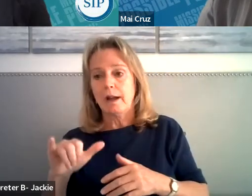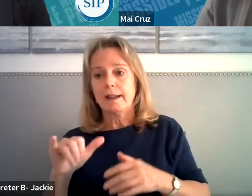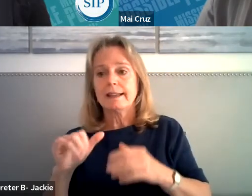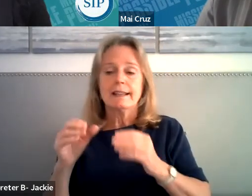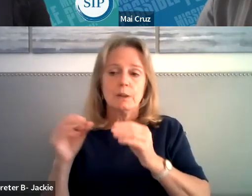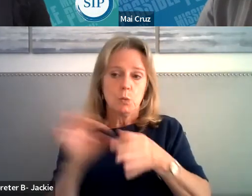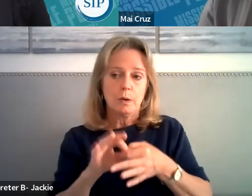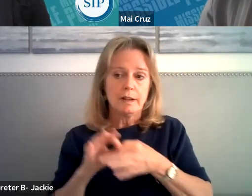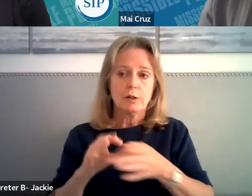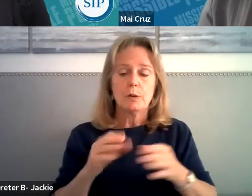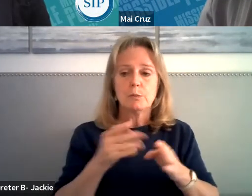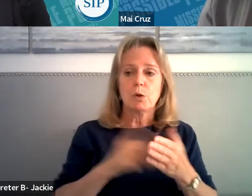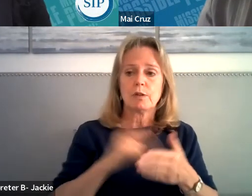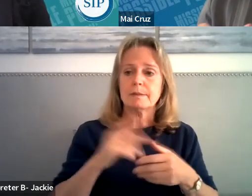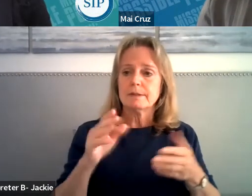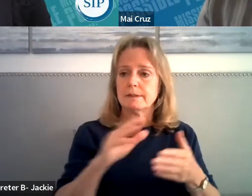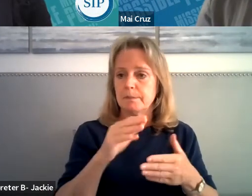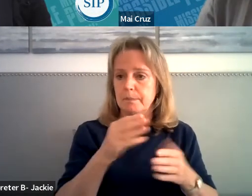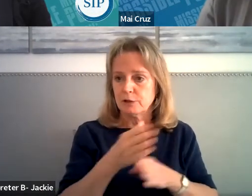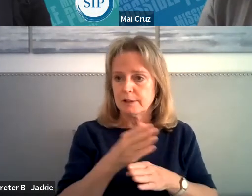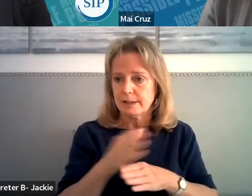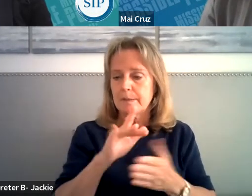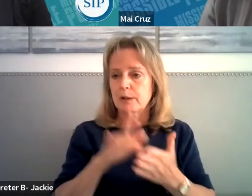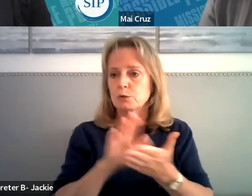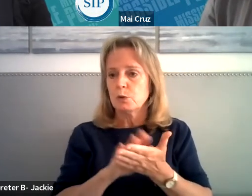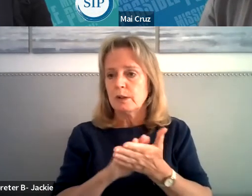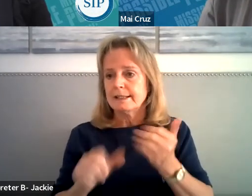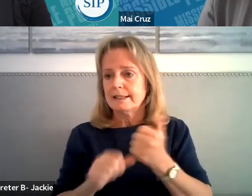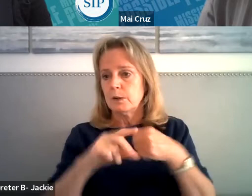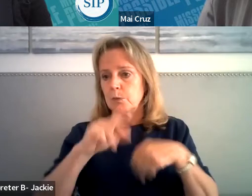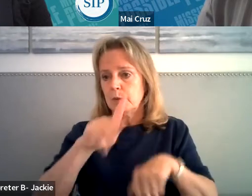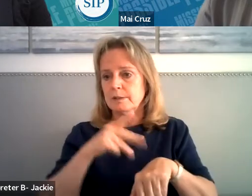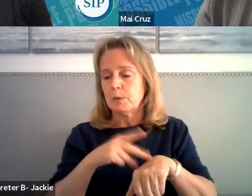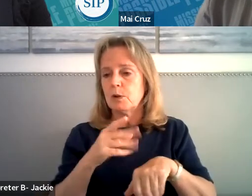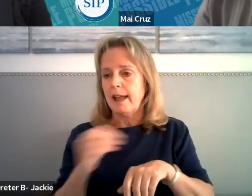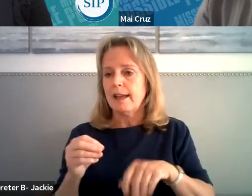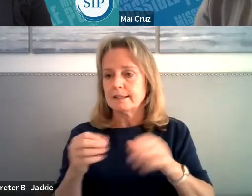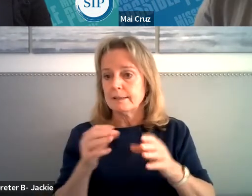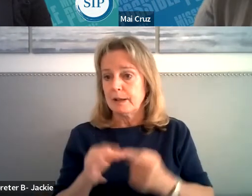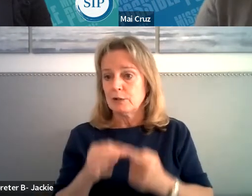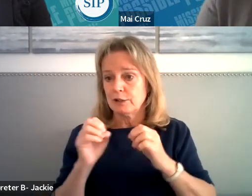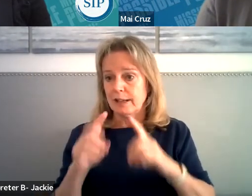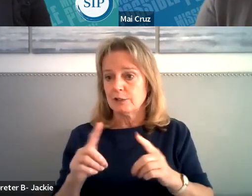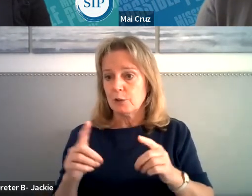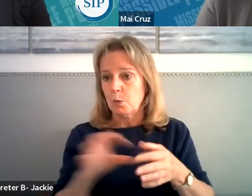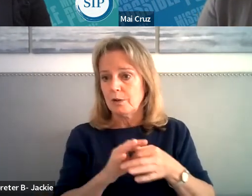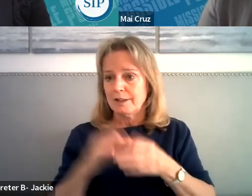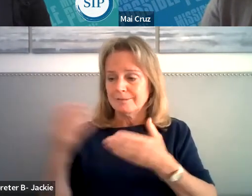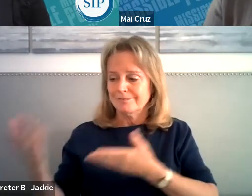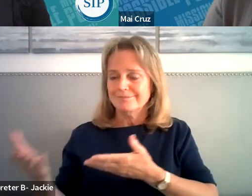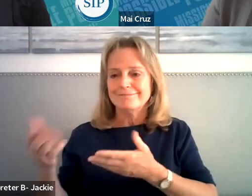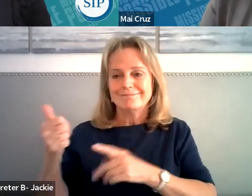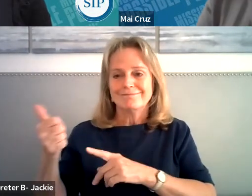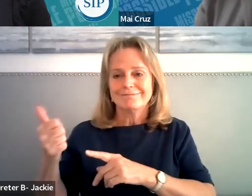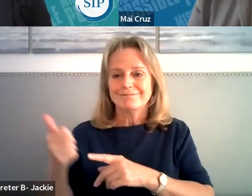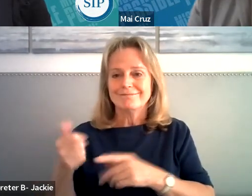specialist, middle school assistant principal, and special education coordinator. And I will let my partner in crime introduce herself.